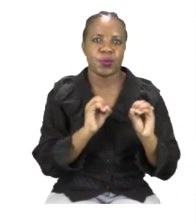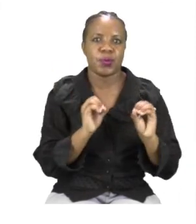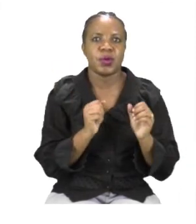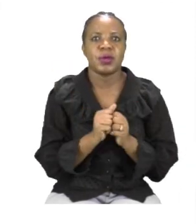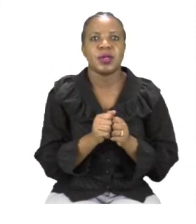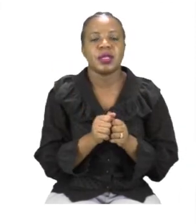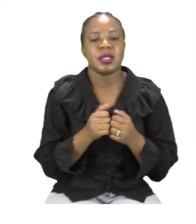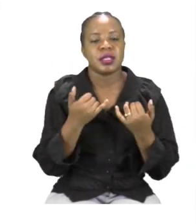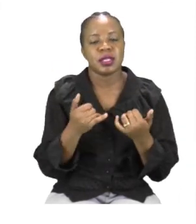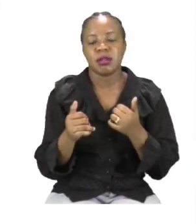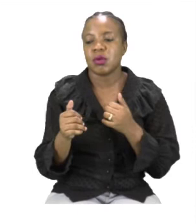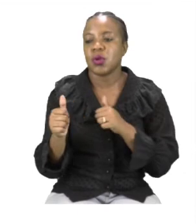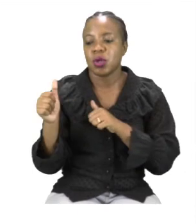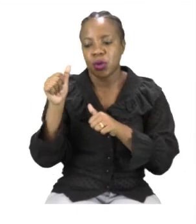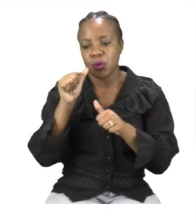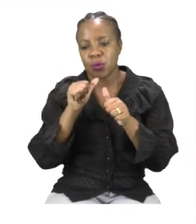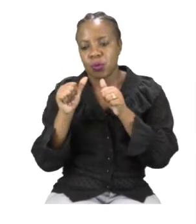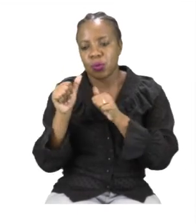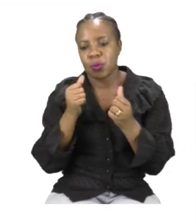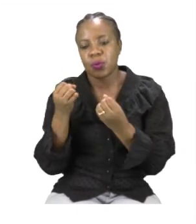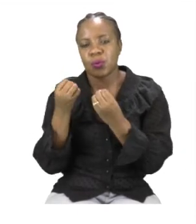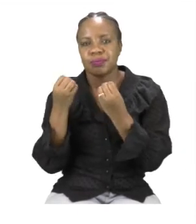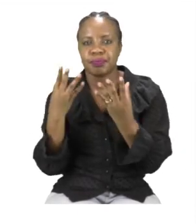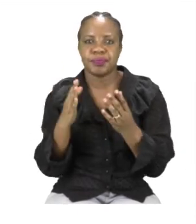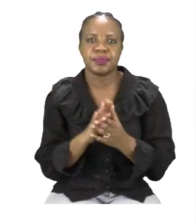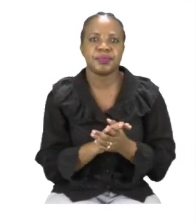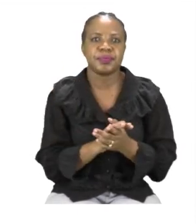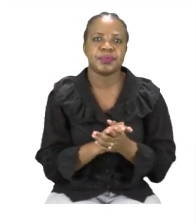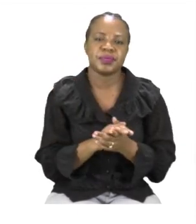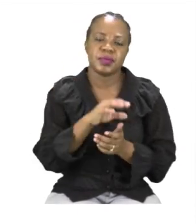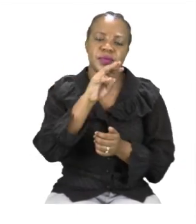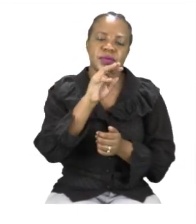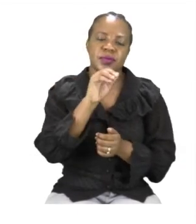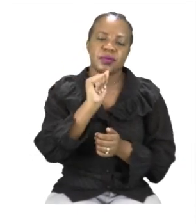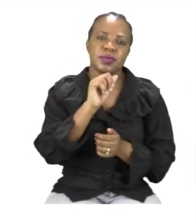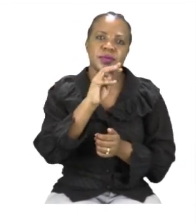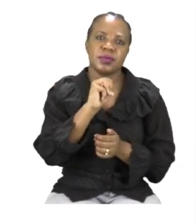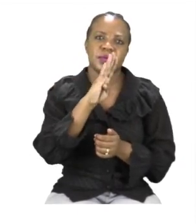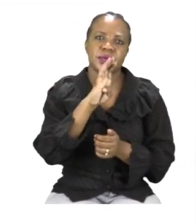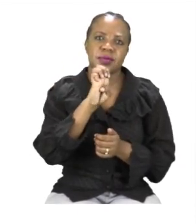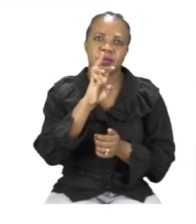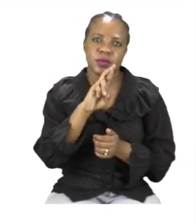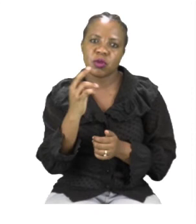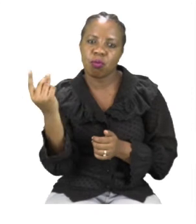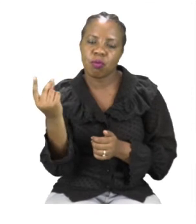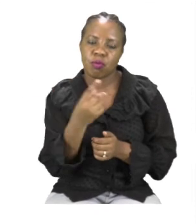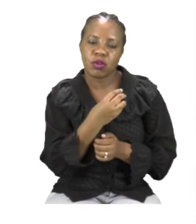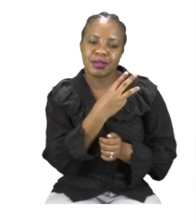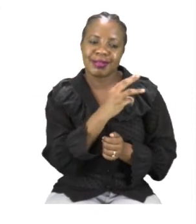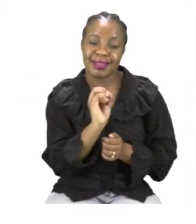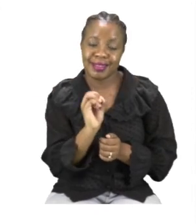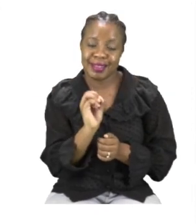Let's read it again. Amber bought 30 sweets for the